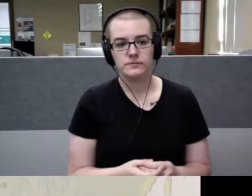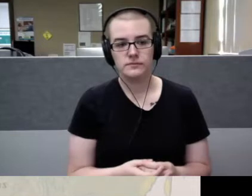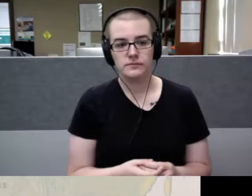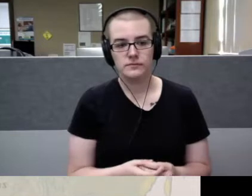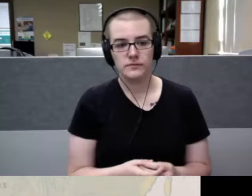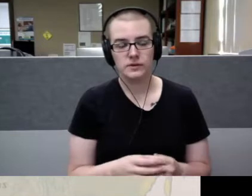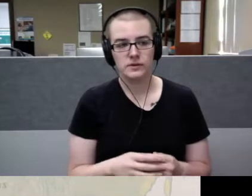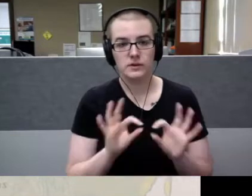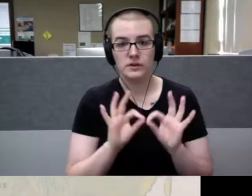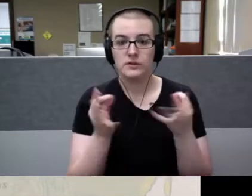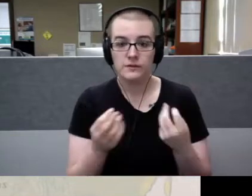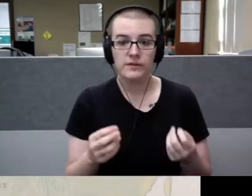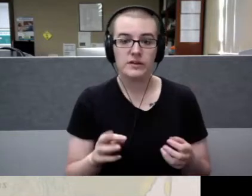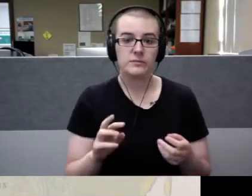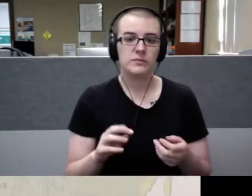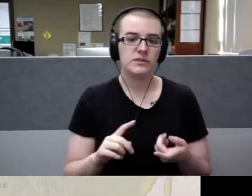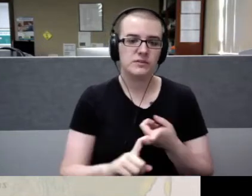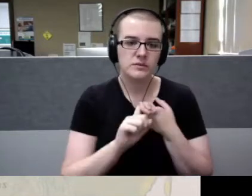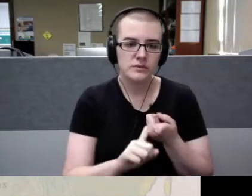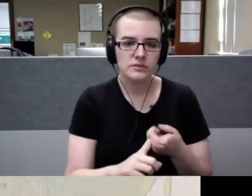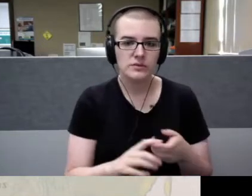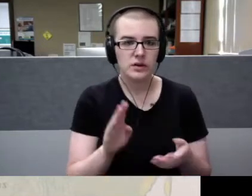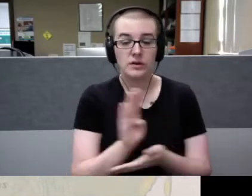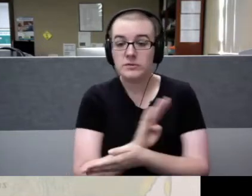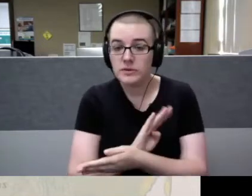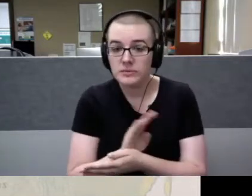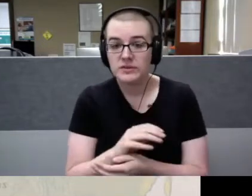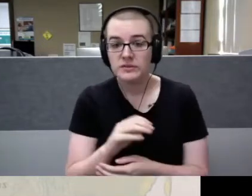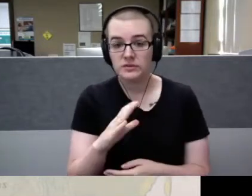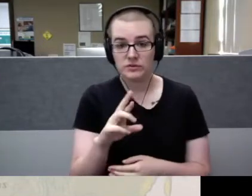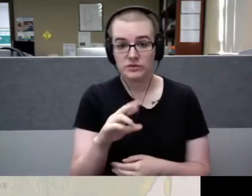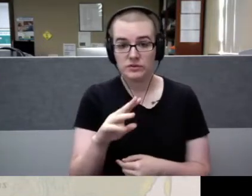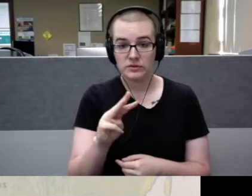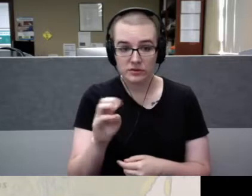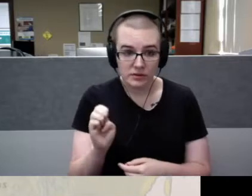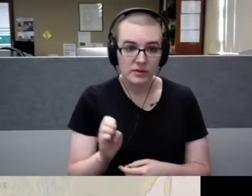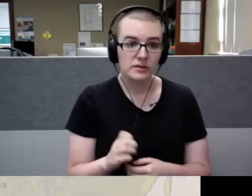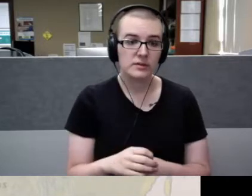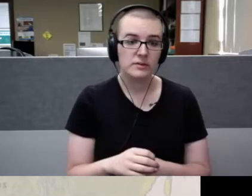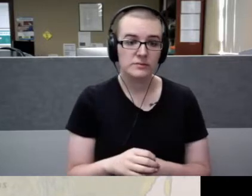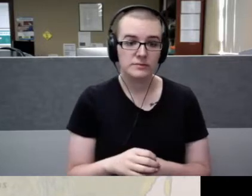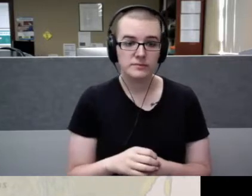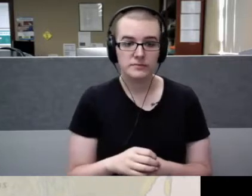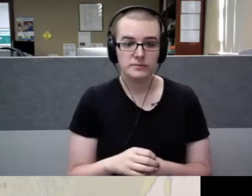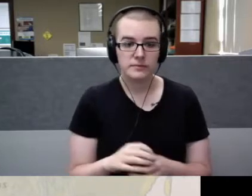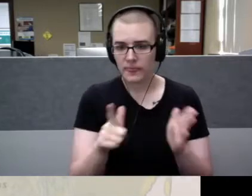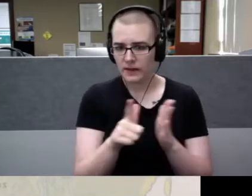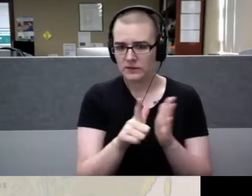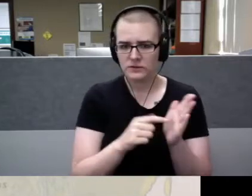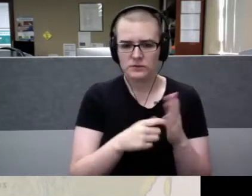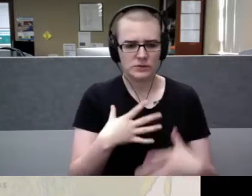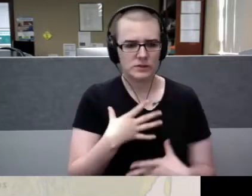conduct business, criminal activities. And the interesting thing is that these laws actually